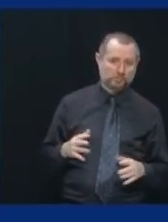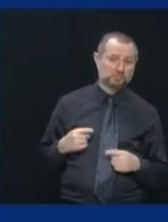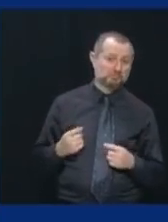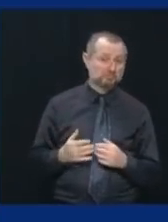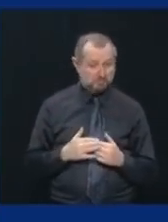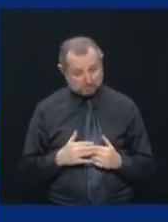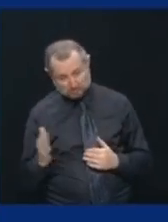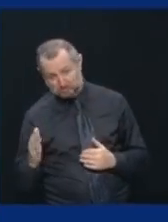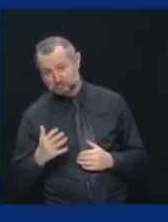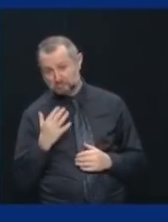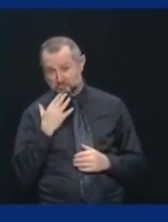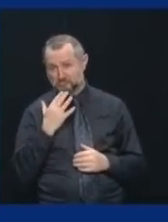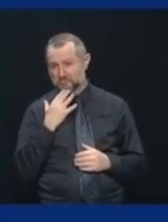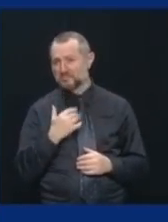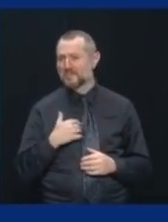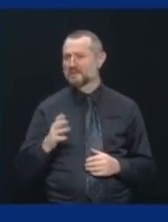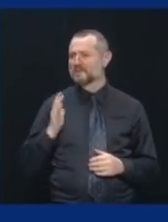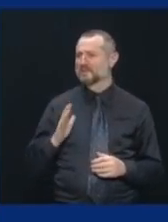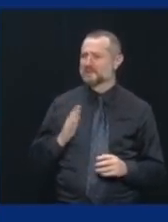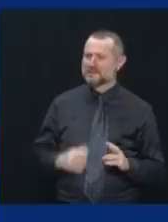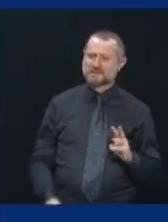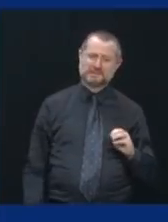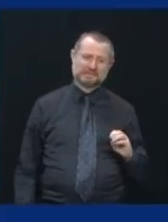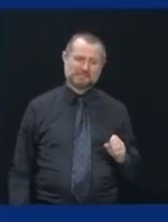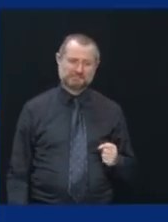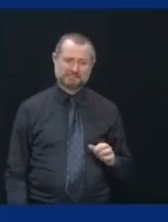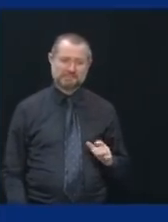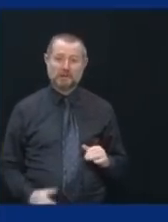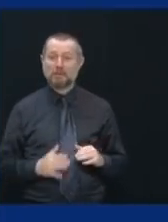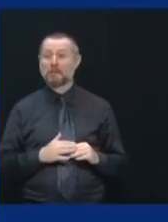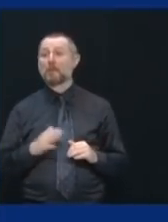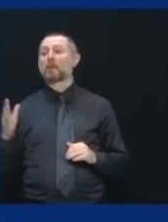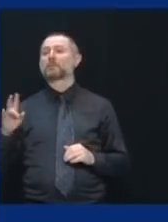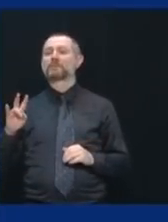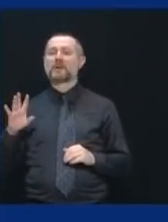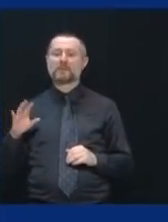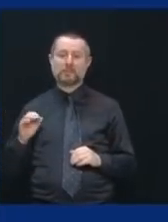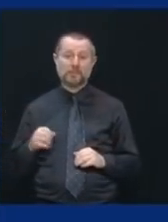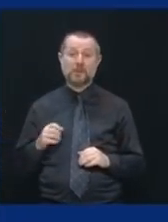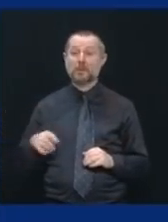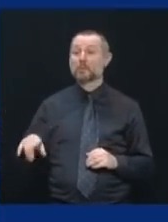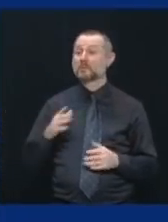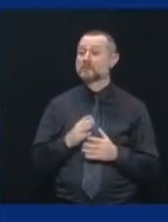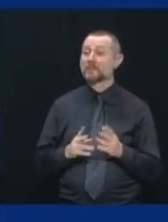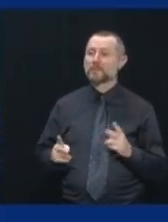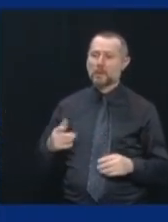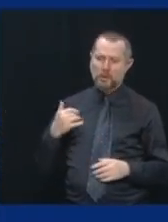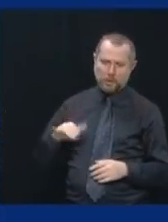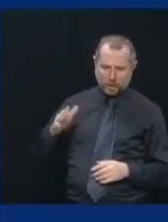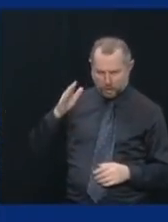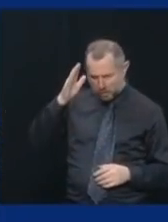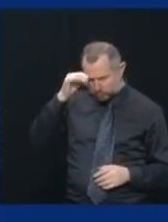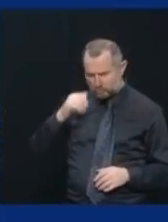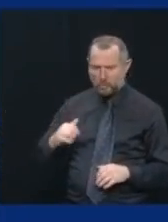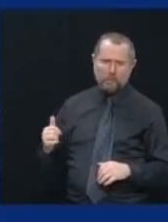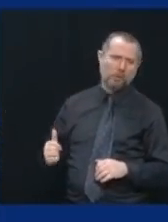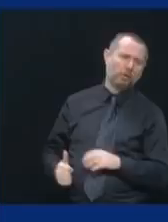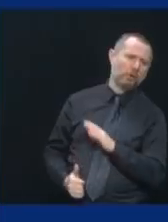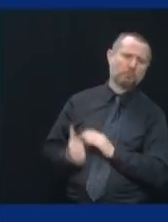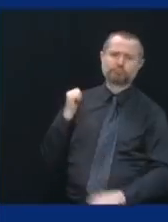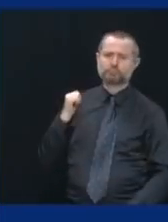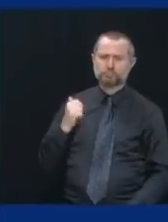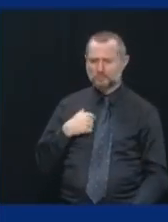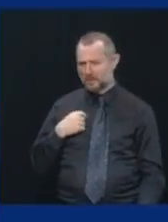started, we were like in the low 60s. There is going to be a percentage of people who will not take it, and I